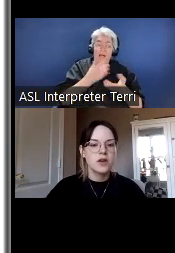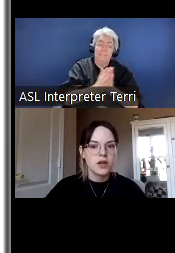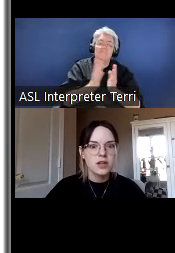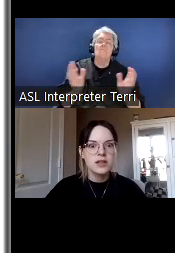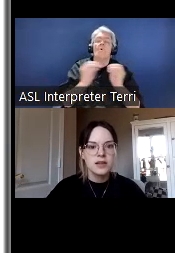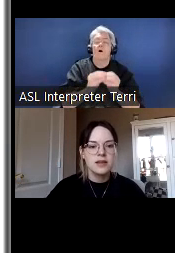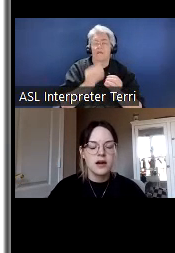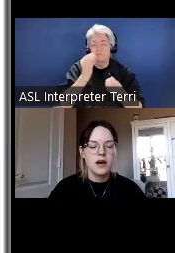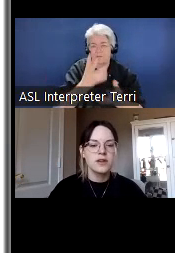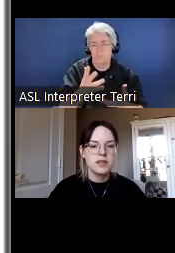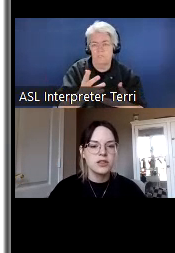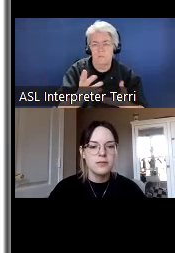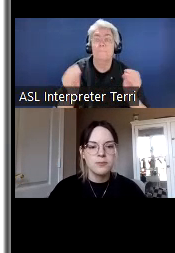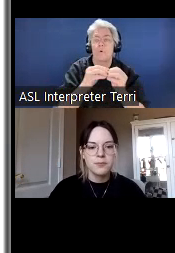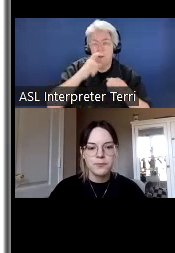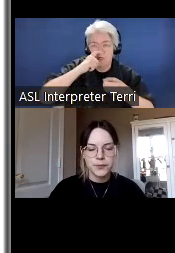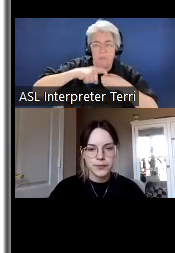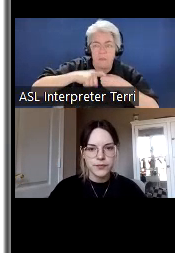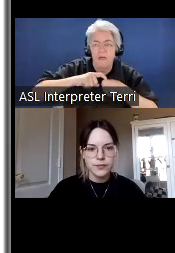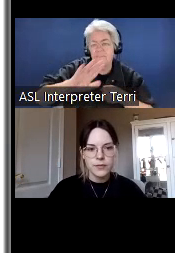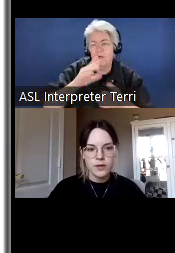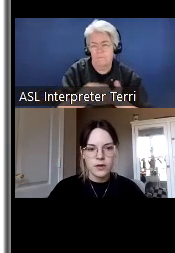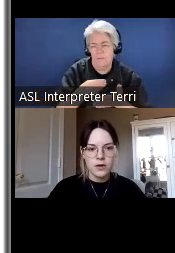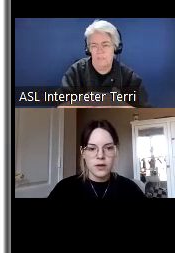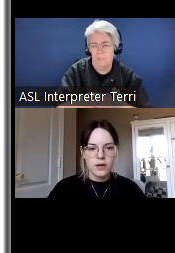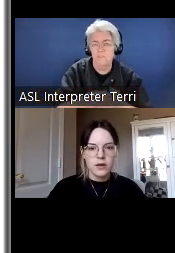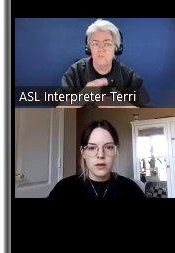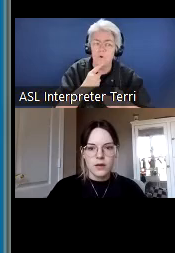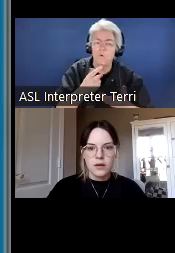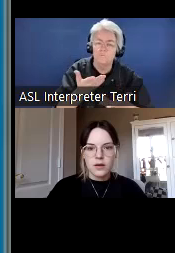them feel heard in that conversation.